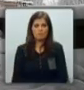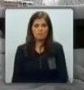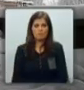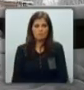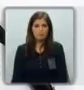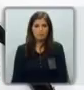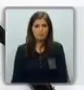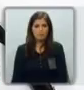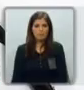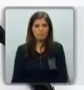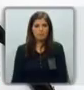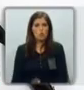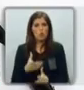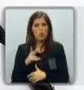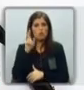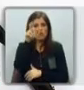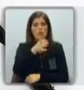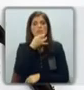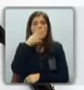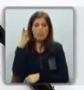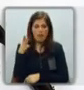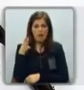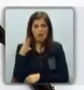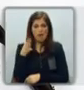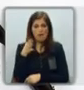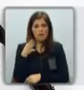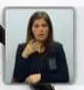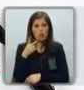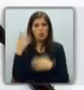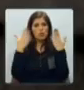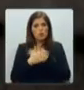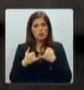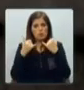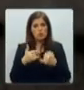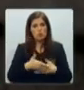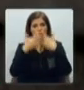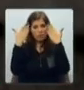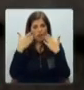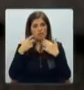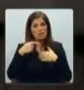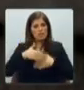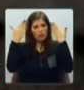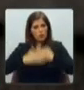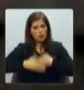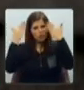We arrived in the morning after two nights on the way and 2 days without